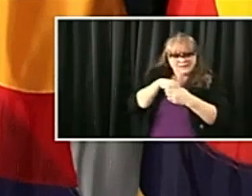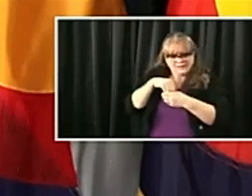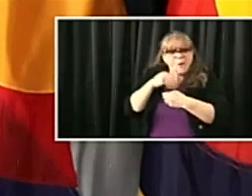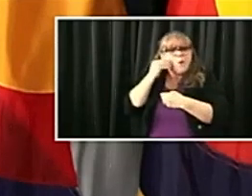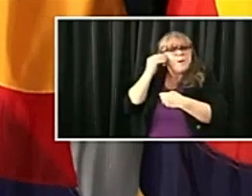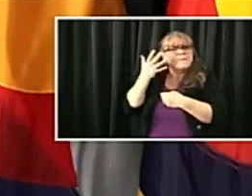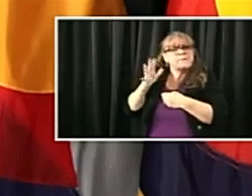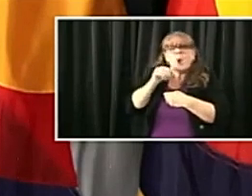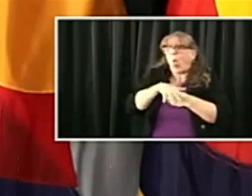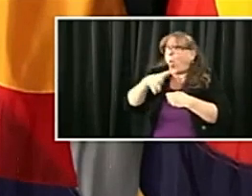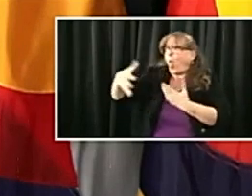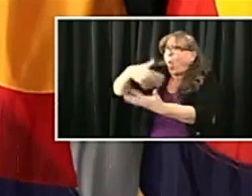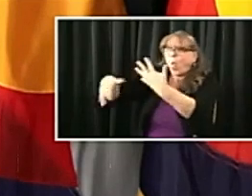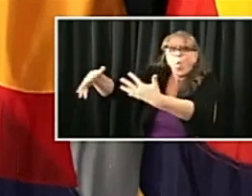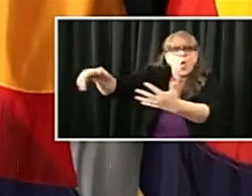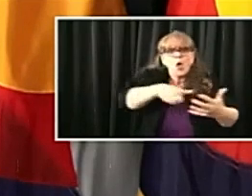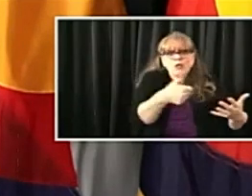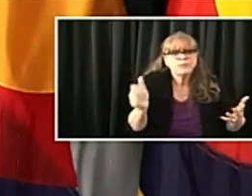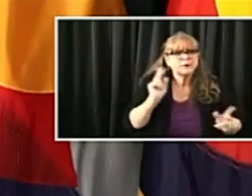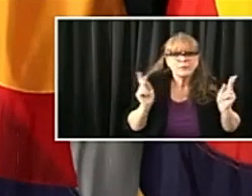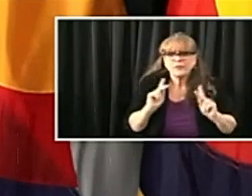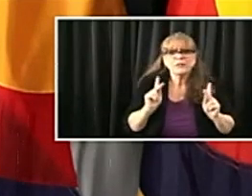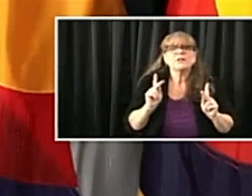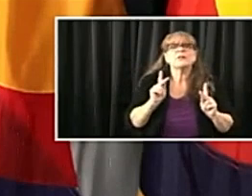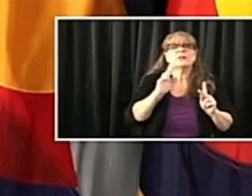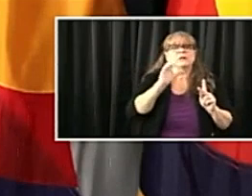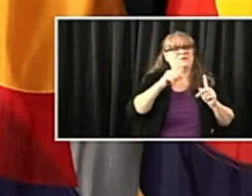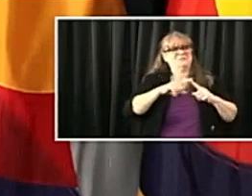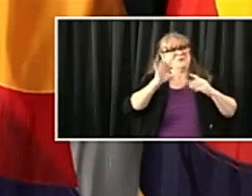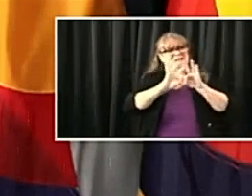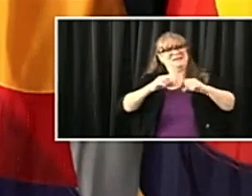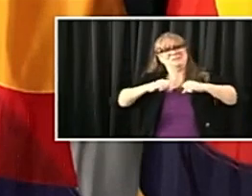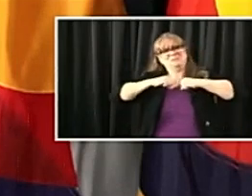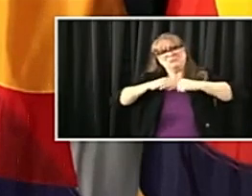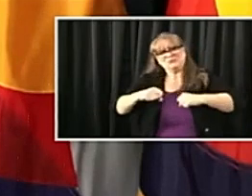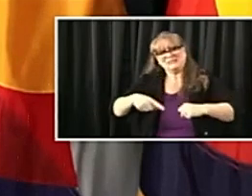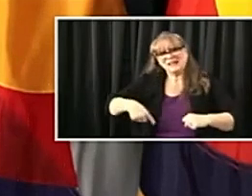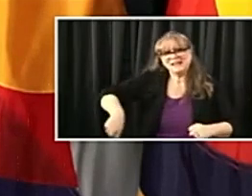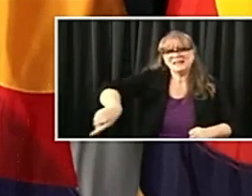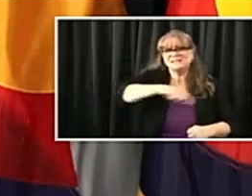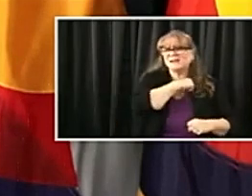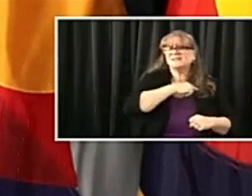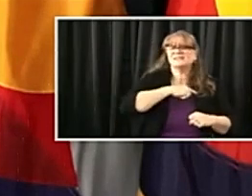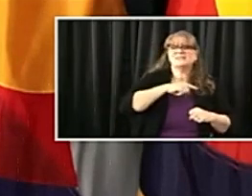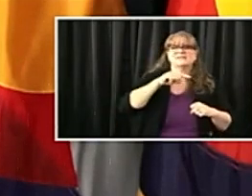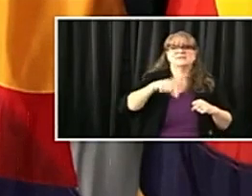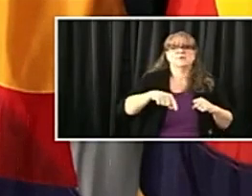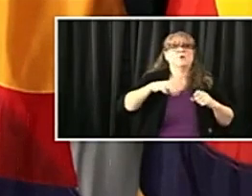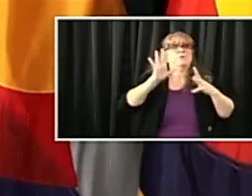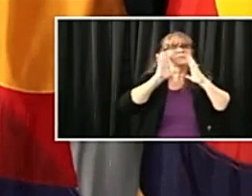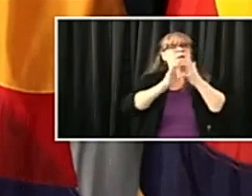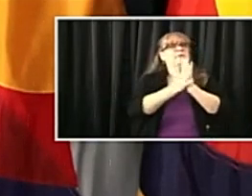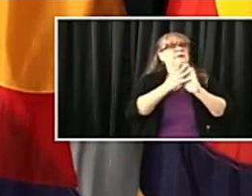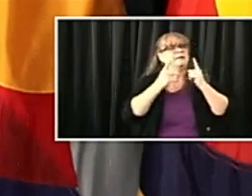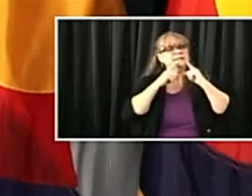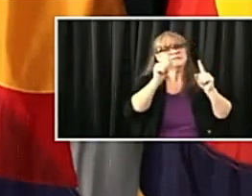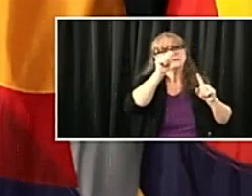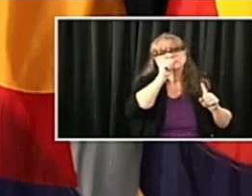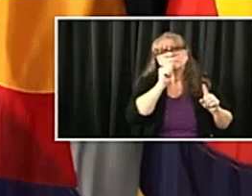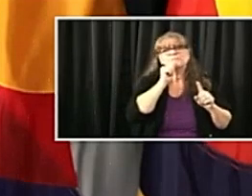this are really the most effective way we have to get through the next few weeks and months as the